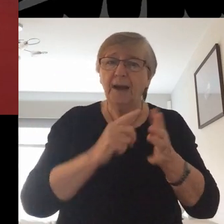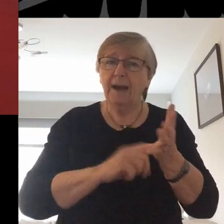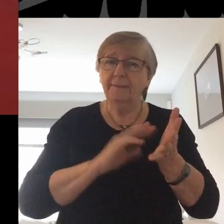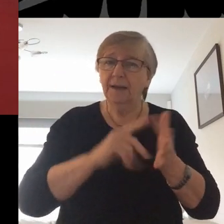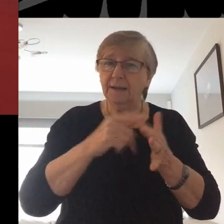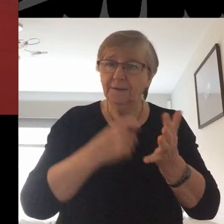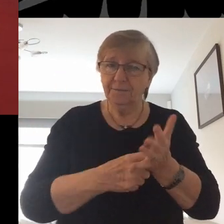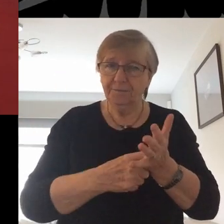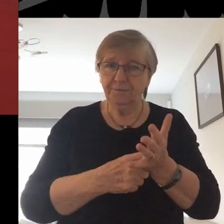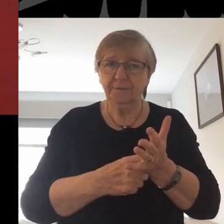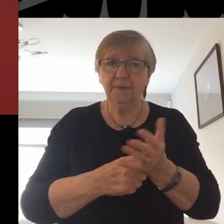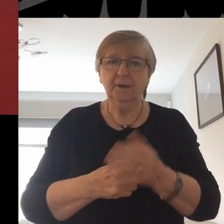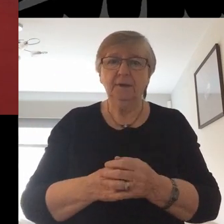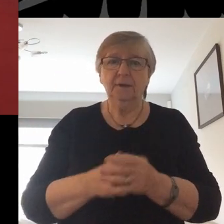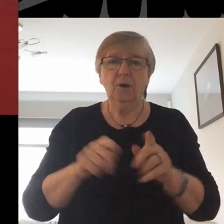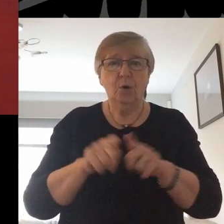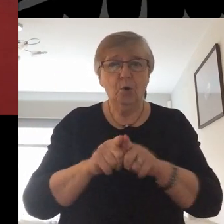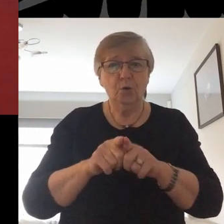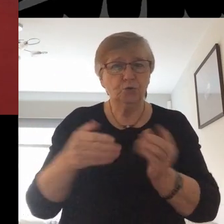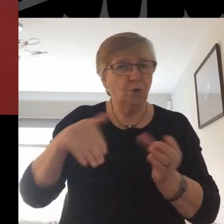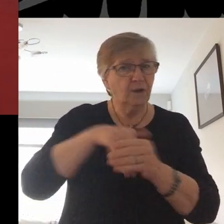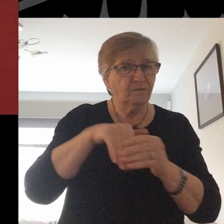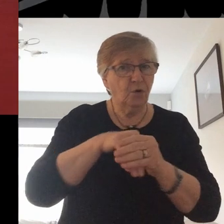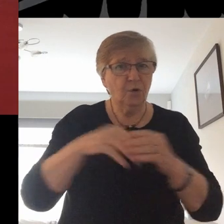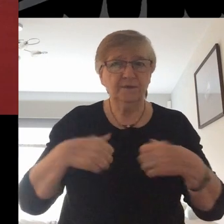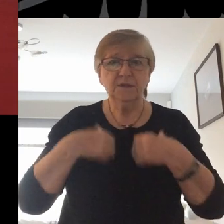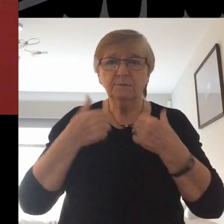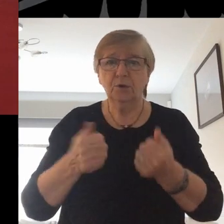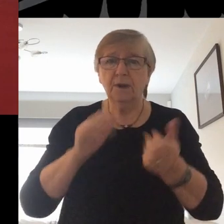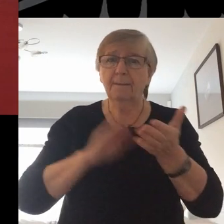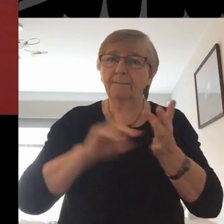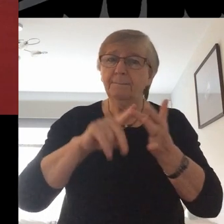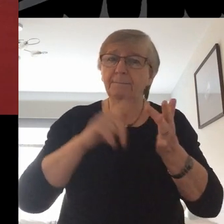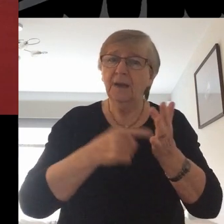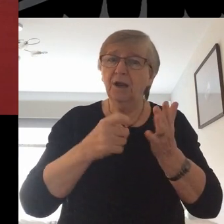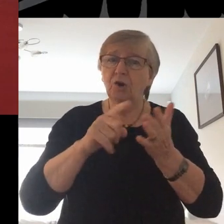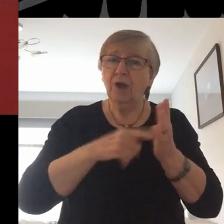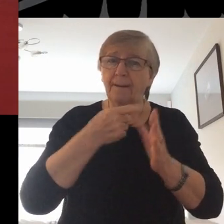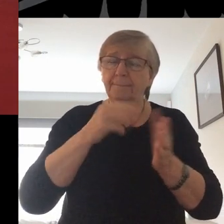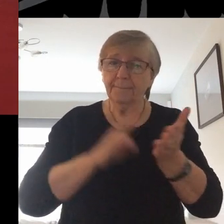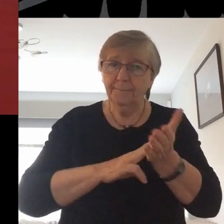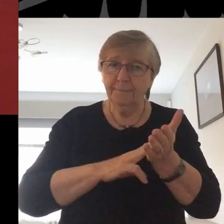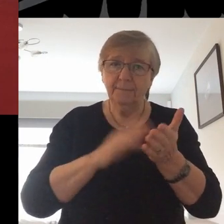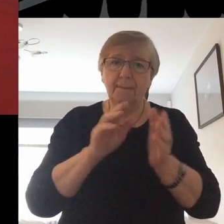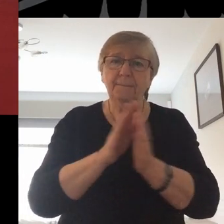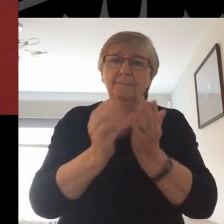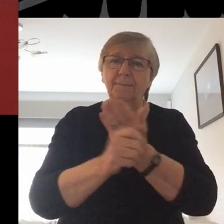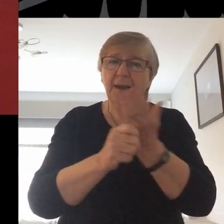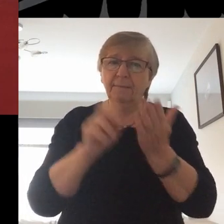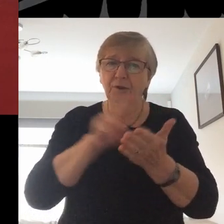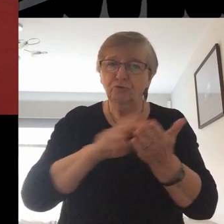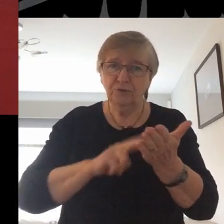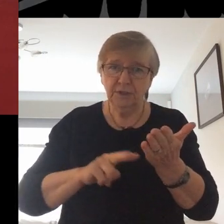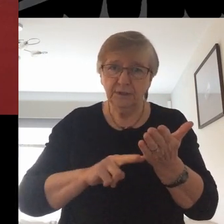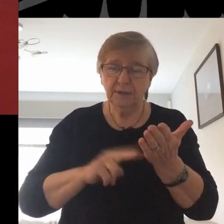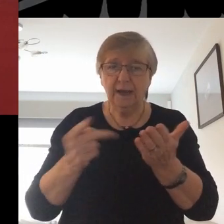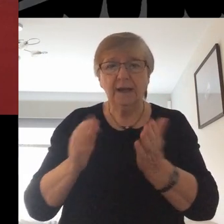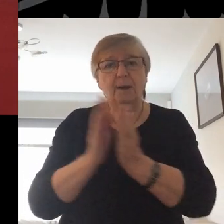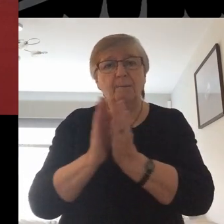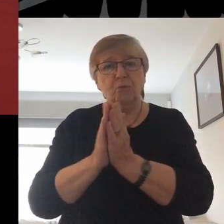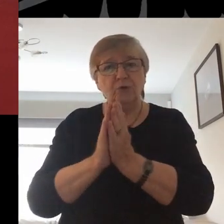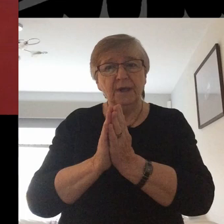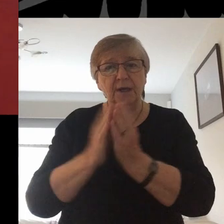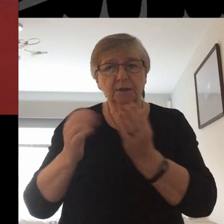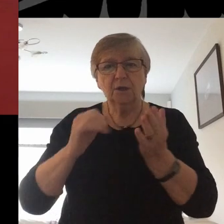Claremont. And also taking part in the service this morning, Miriam Murphy will be doing our Bible reading. And the prayers for others will